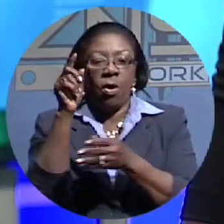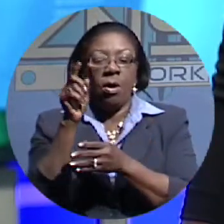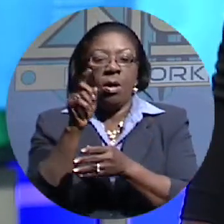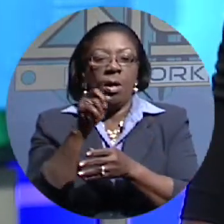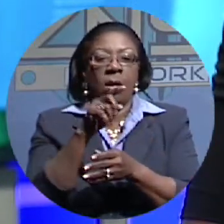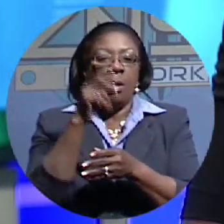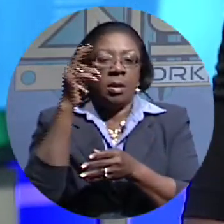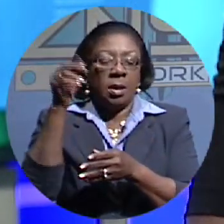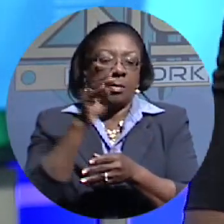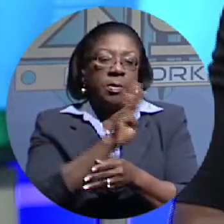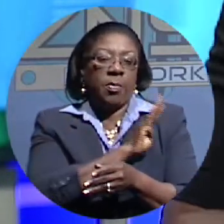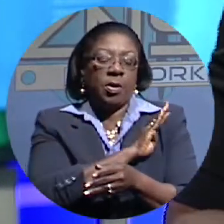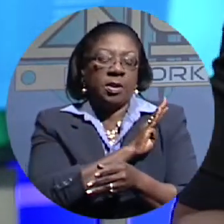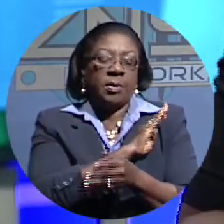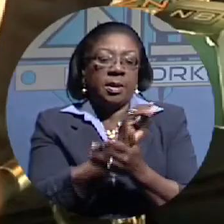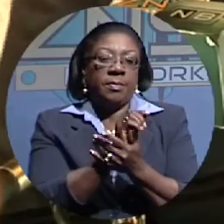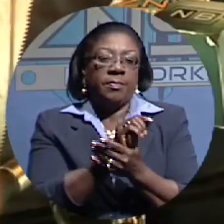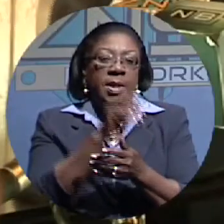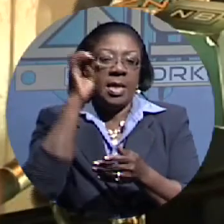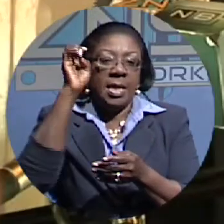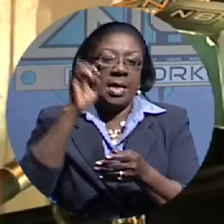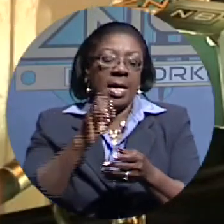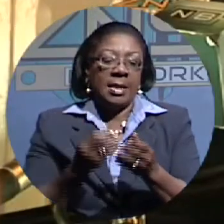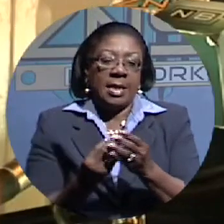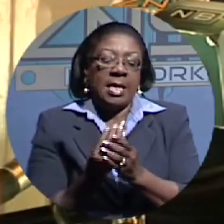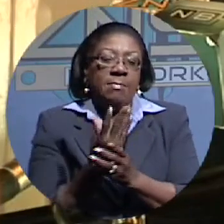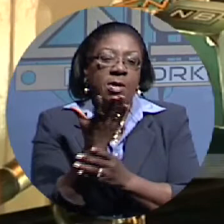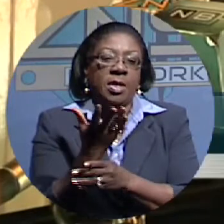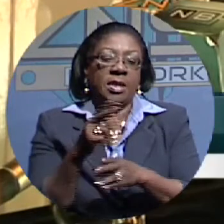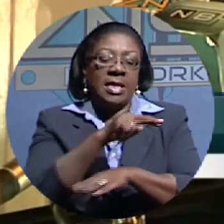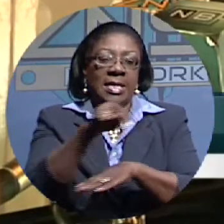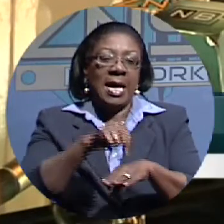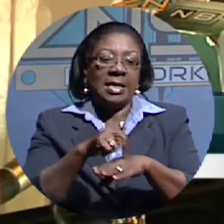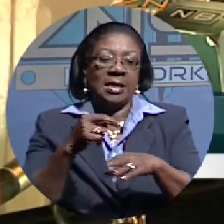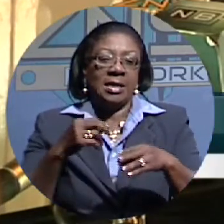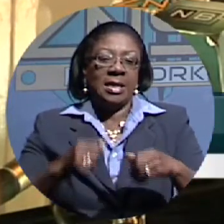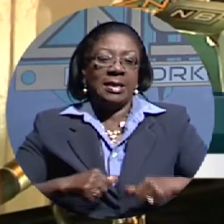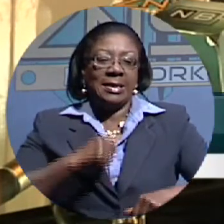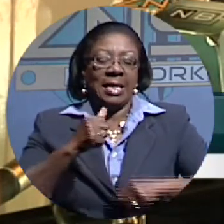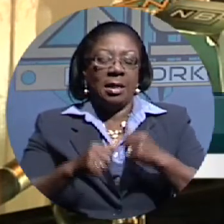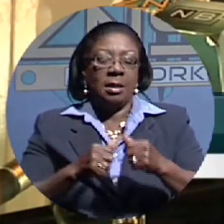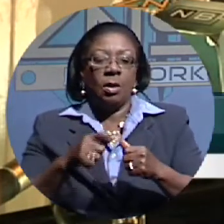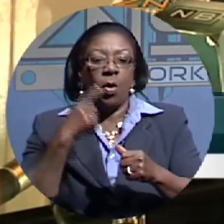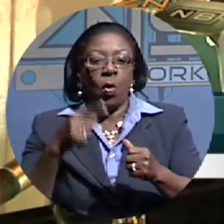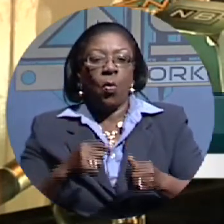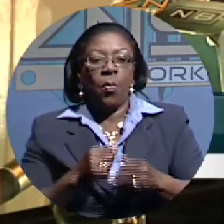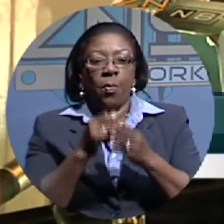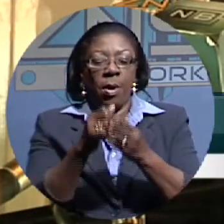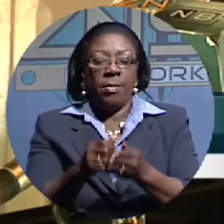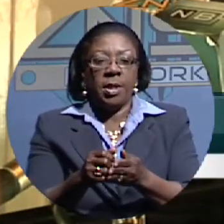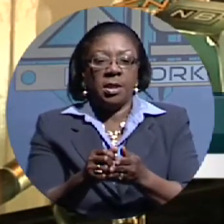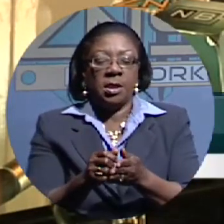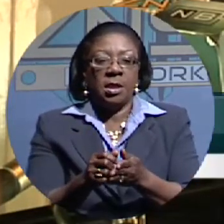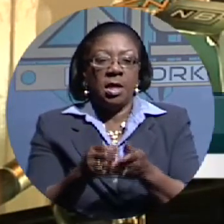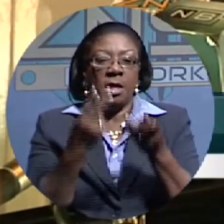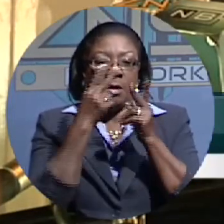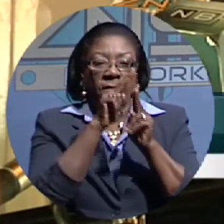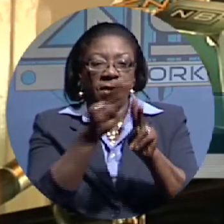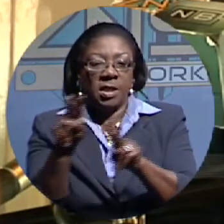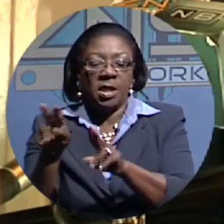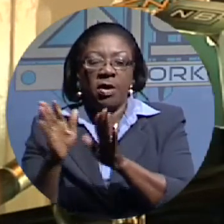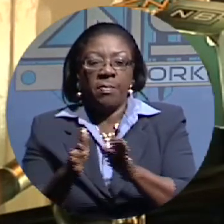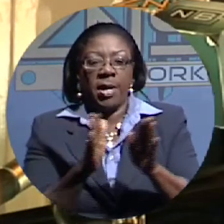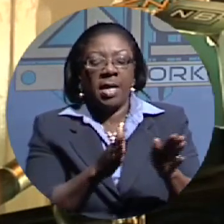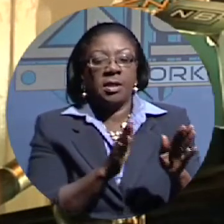national development. He is an emerging national talent who published a visionary plan for the